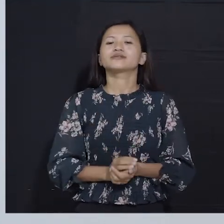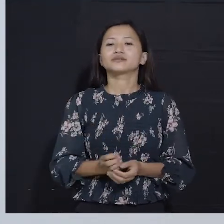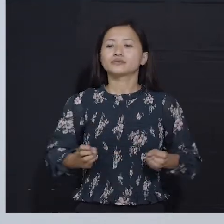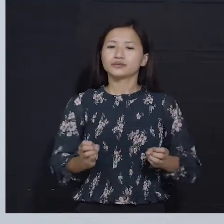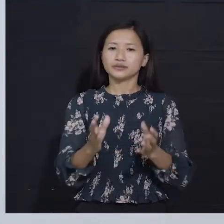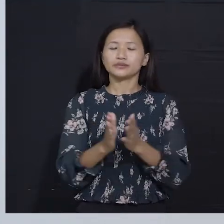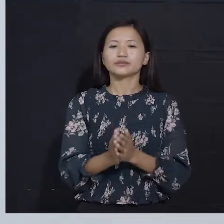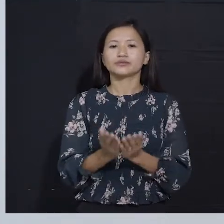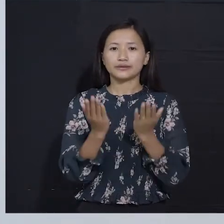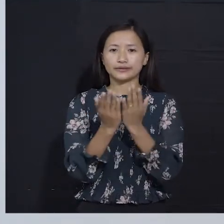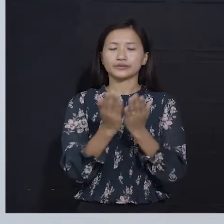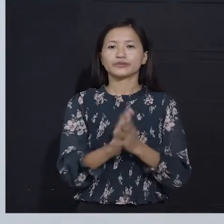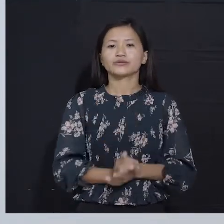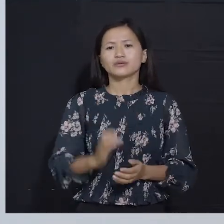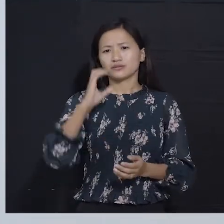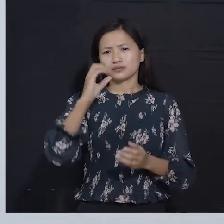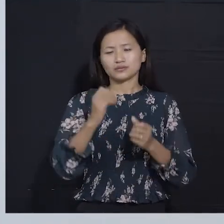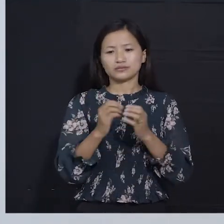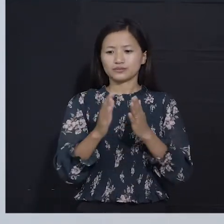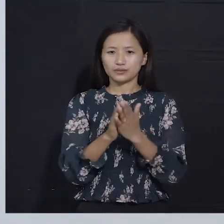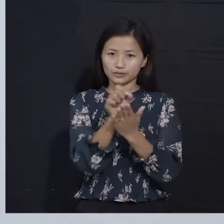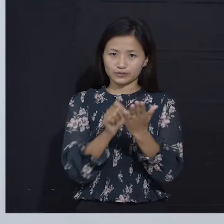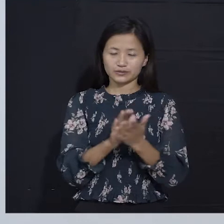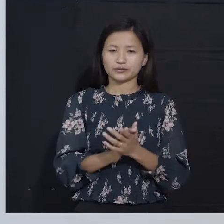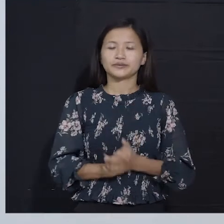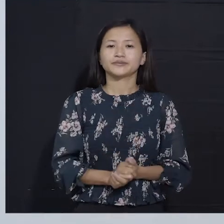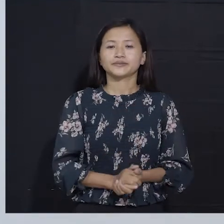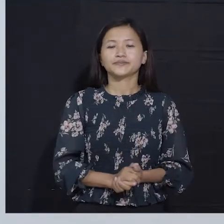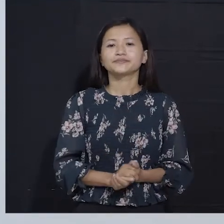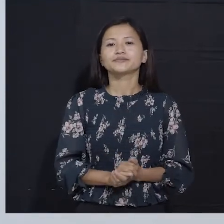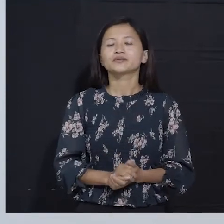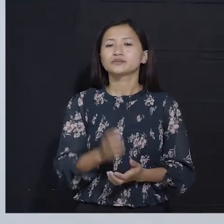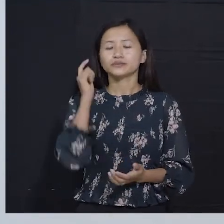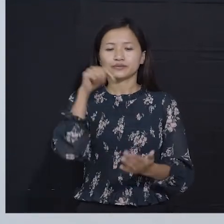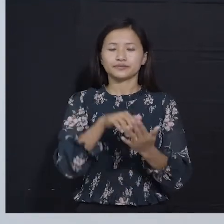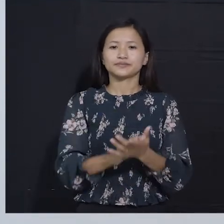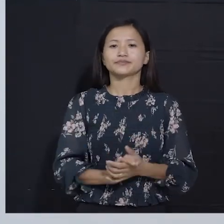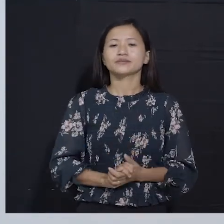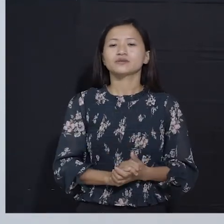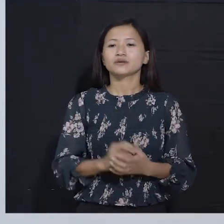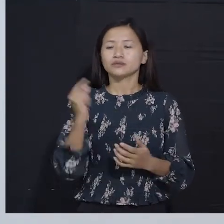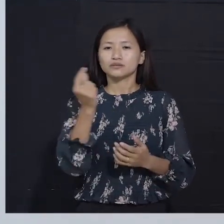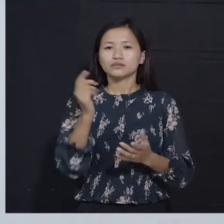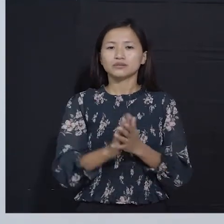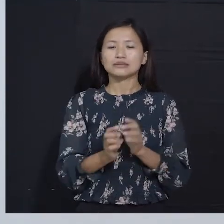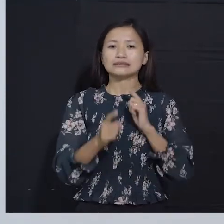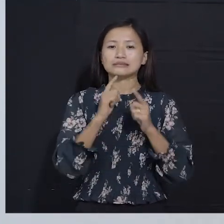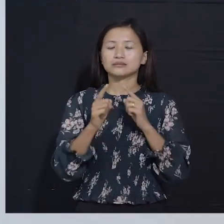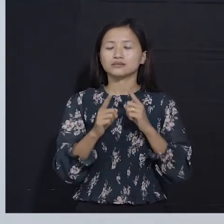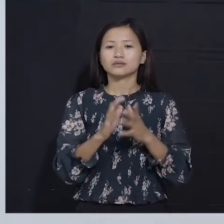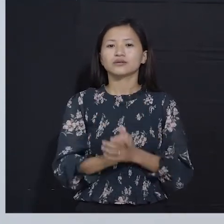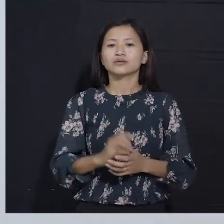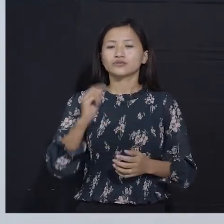with your textbook and copy. If there's anything that you need to note down, you can also do that, okay? As usual, I'll be explaining